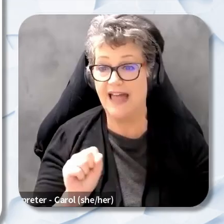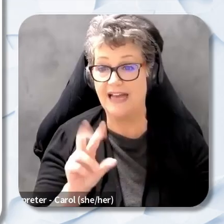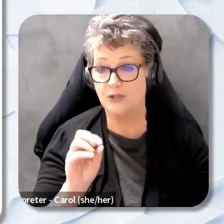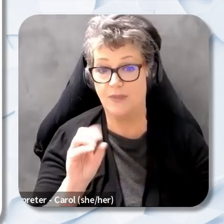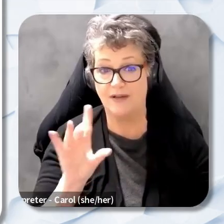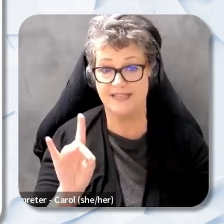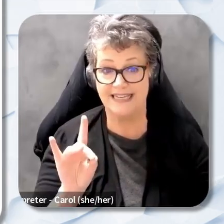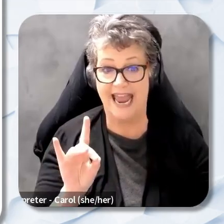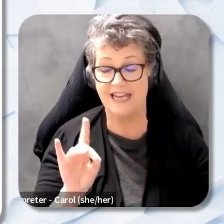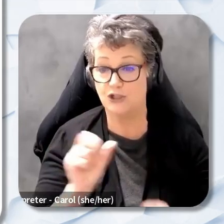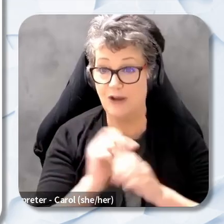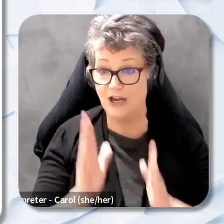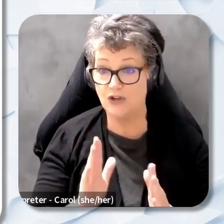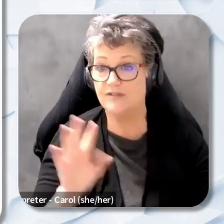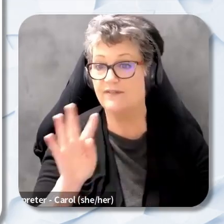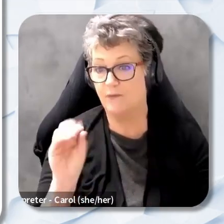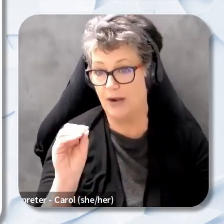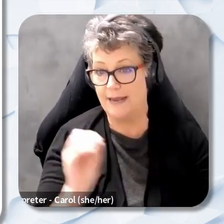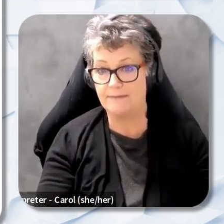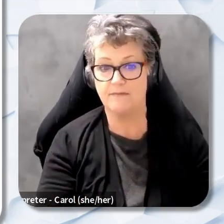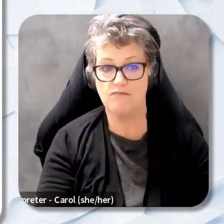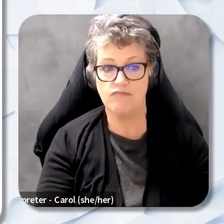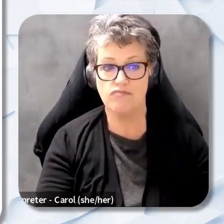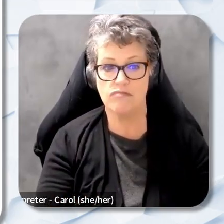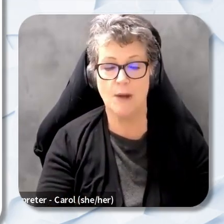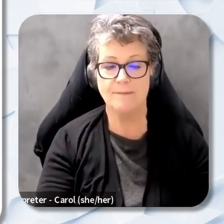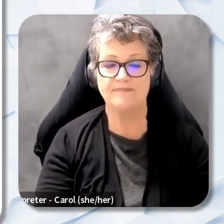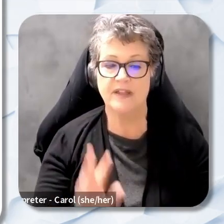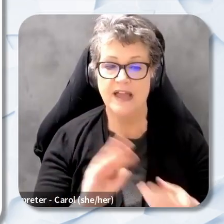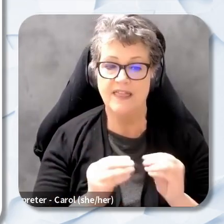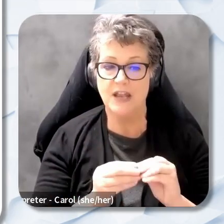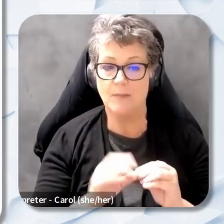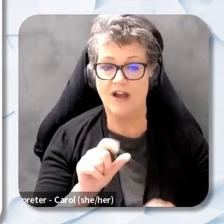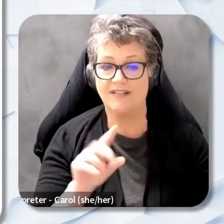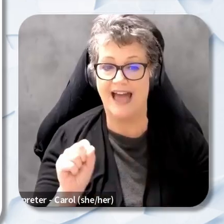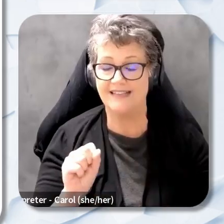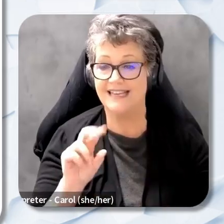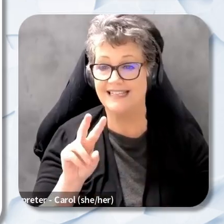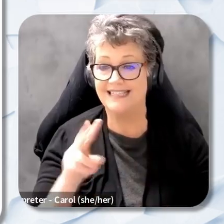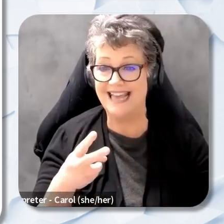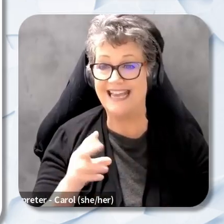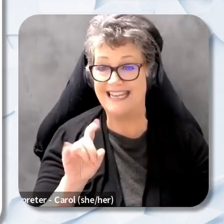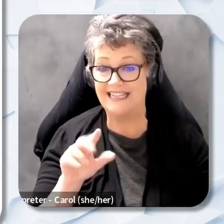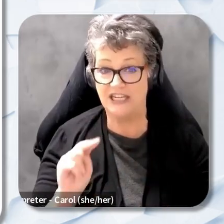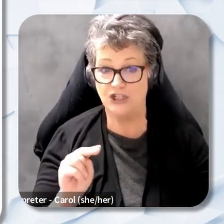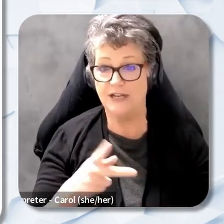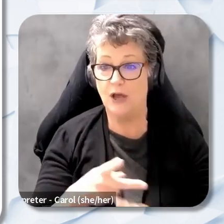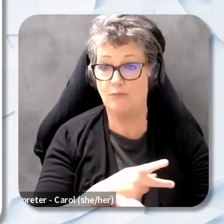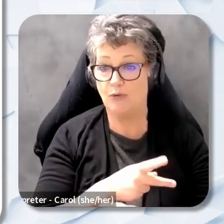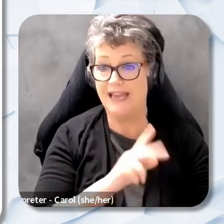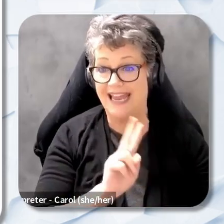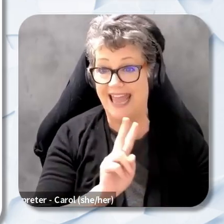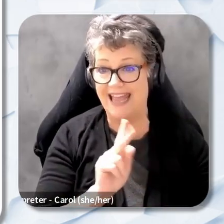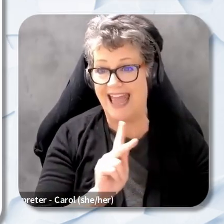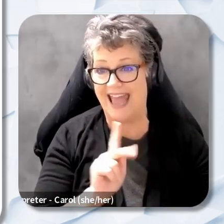of class 2008 trainers is 40. And the number of class second edition pre-K